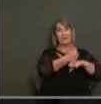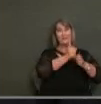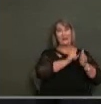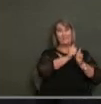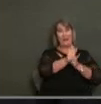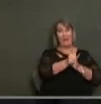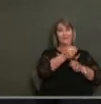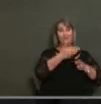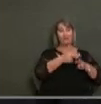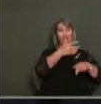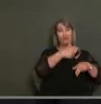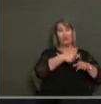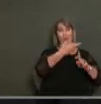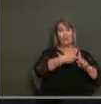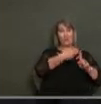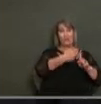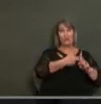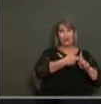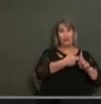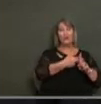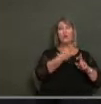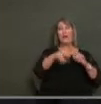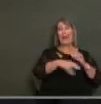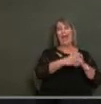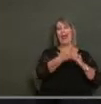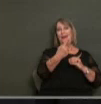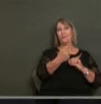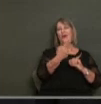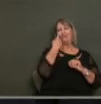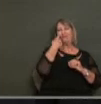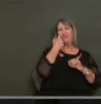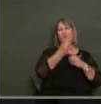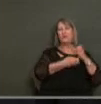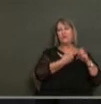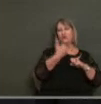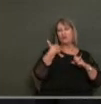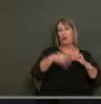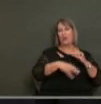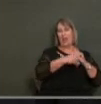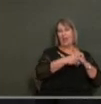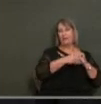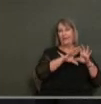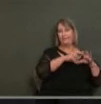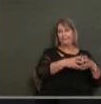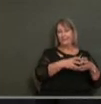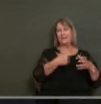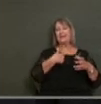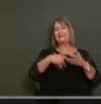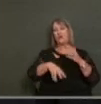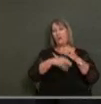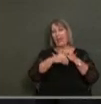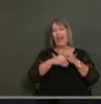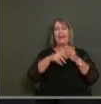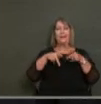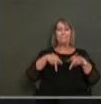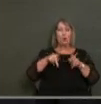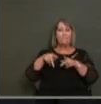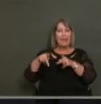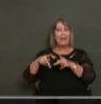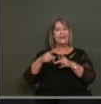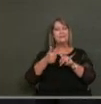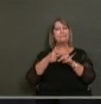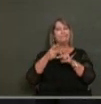few years ago, we had one staff member added to our team to start looking at the permits issuing and try to ensure compliance.